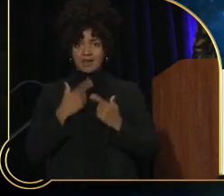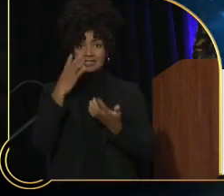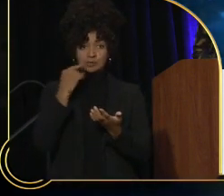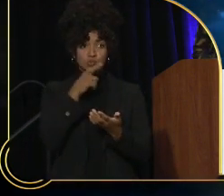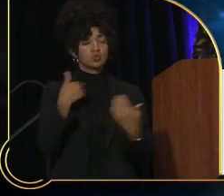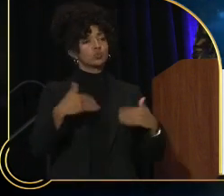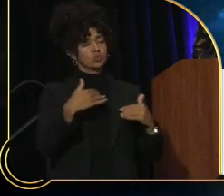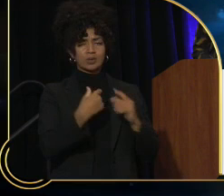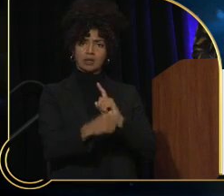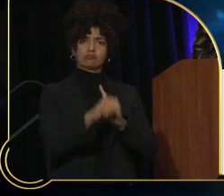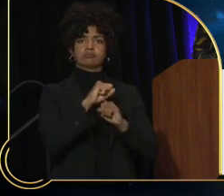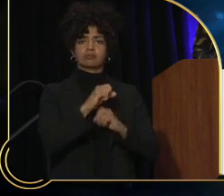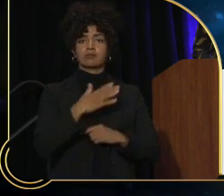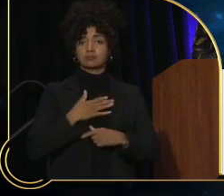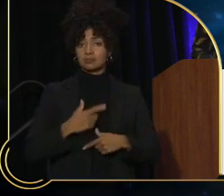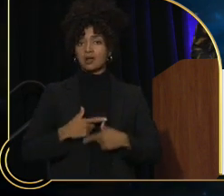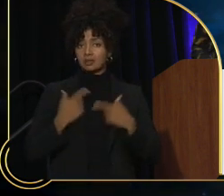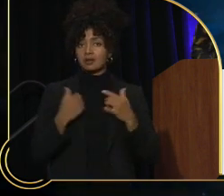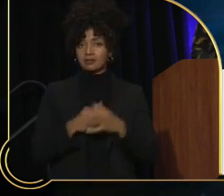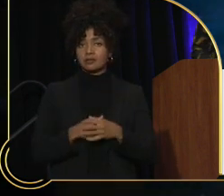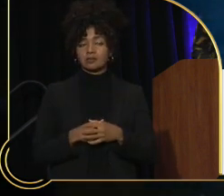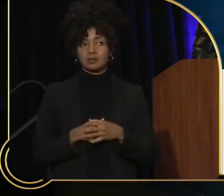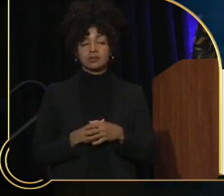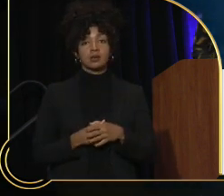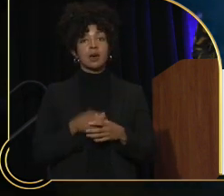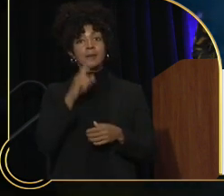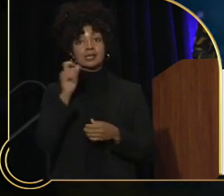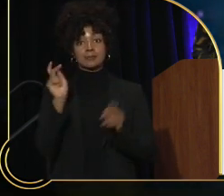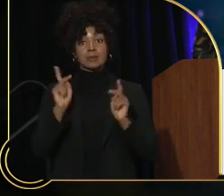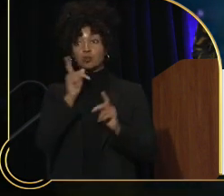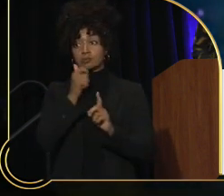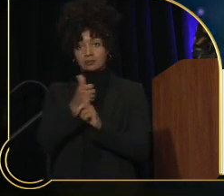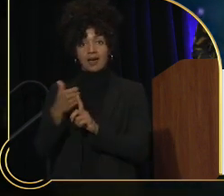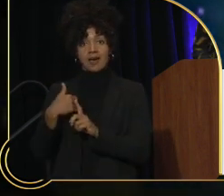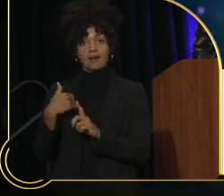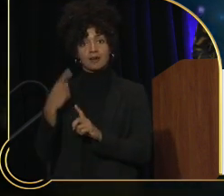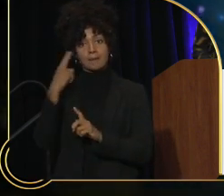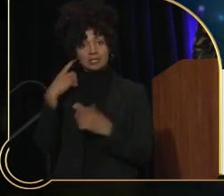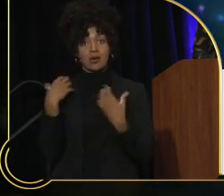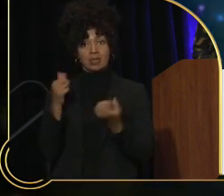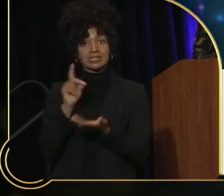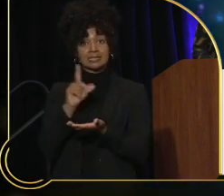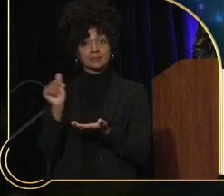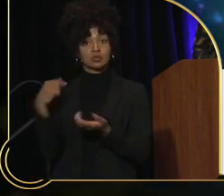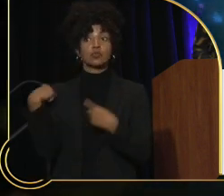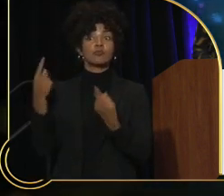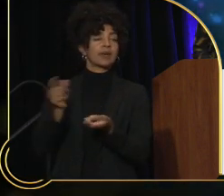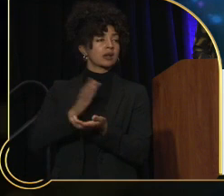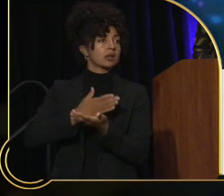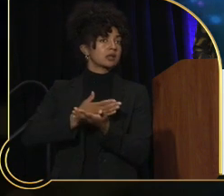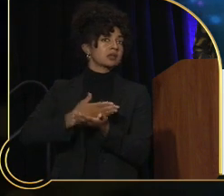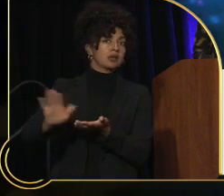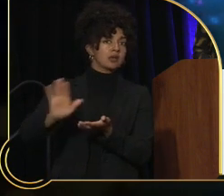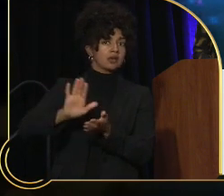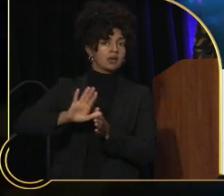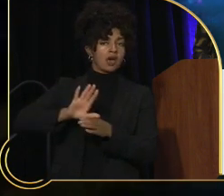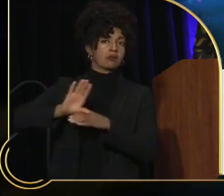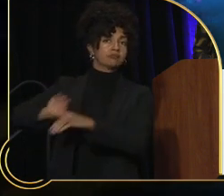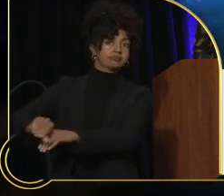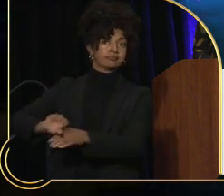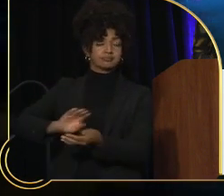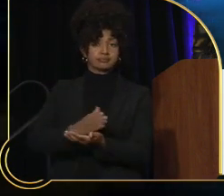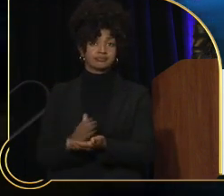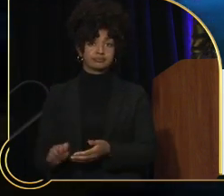my life, and because of the people with mental health disabilities who have been silenced and erased.